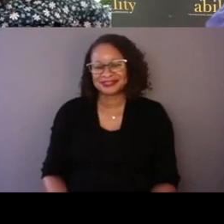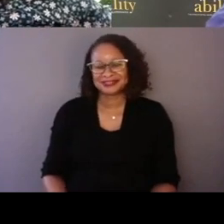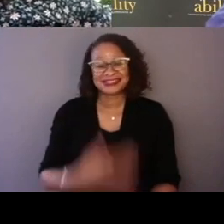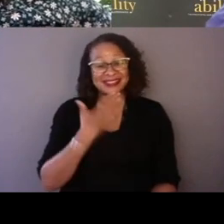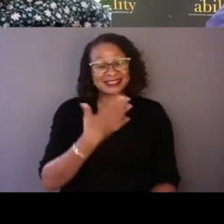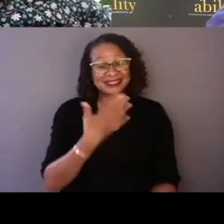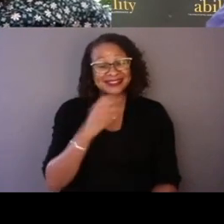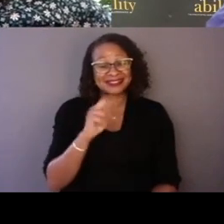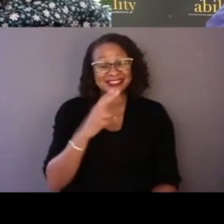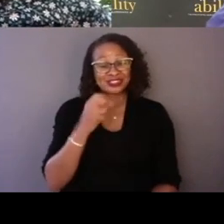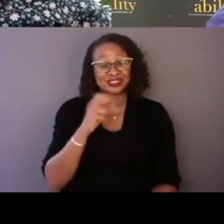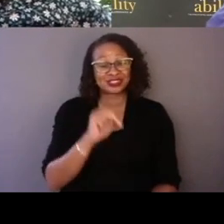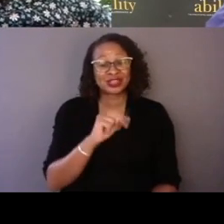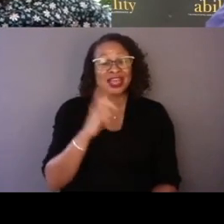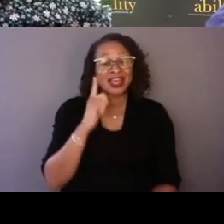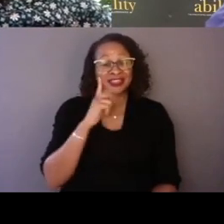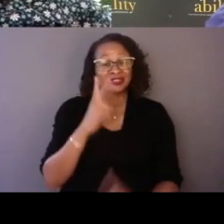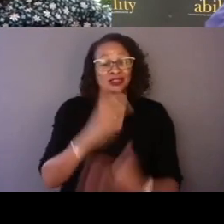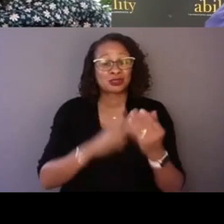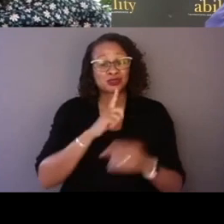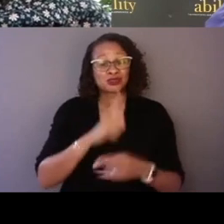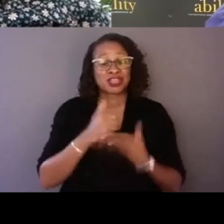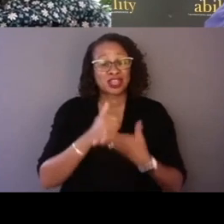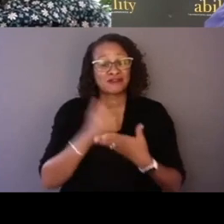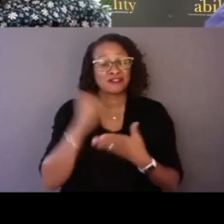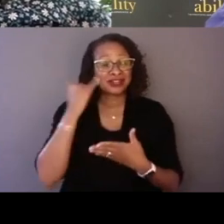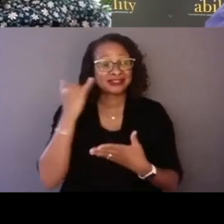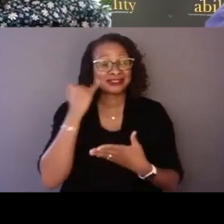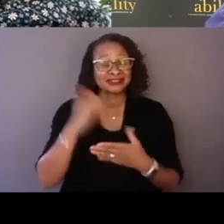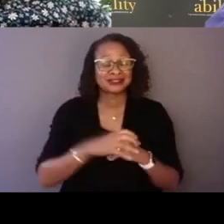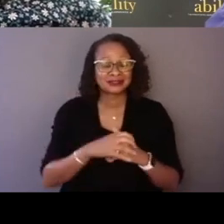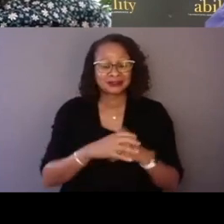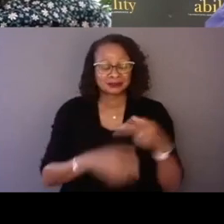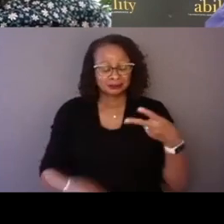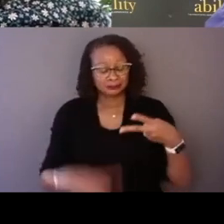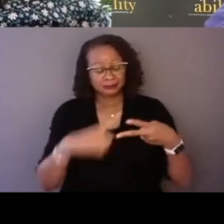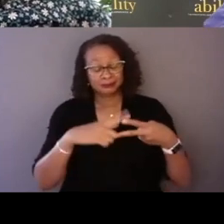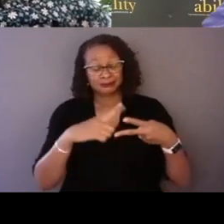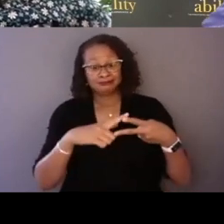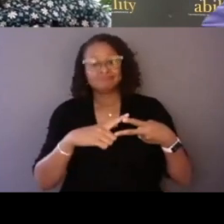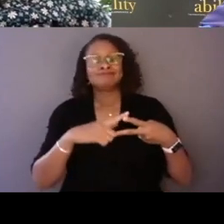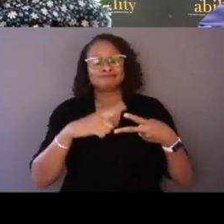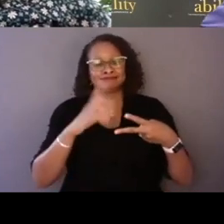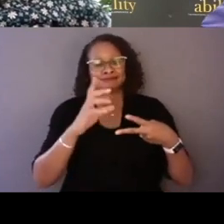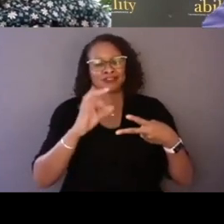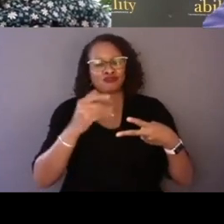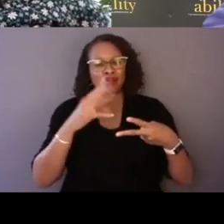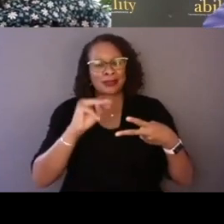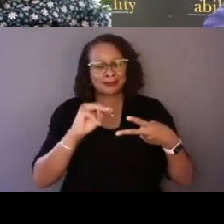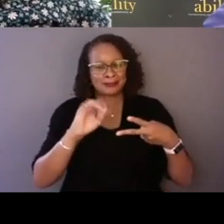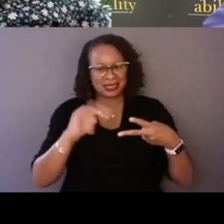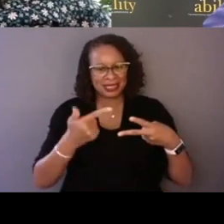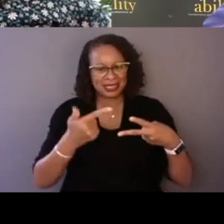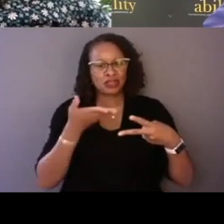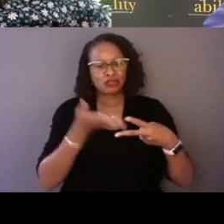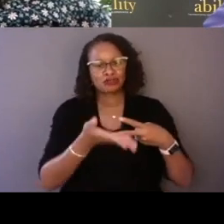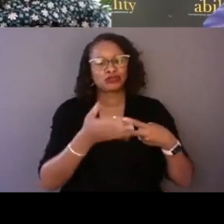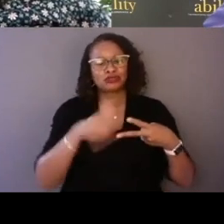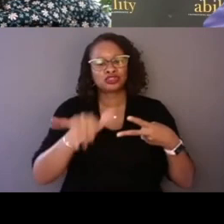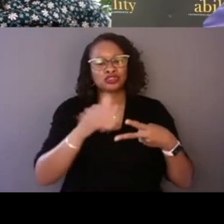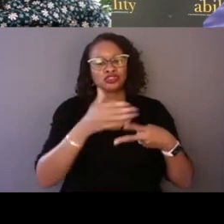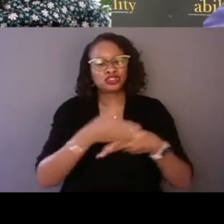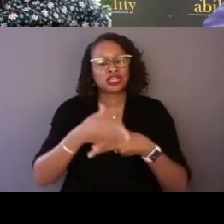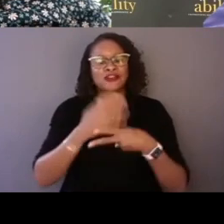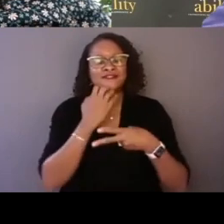you, Susan, because I think those are both really helpful ideas. One is the idea of framing it through shared values. The